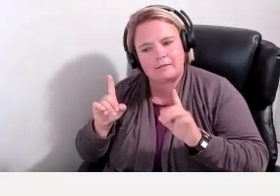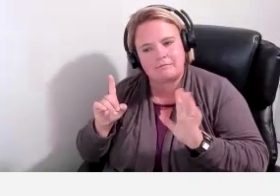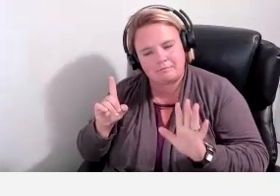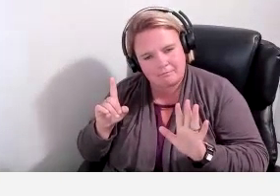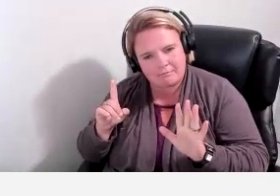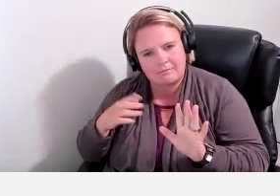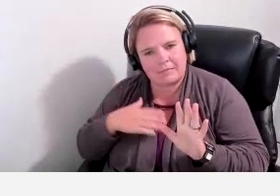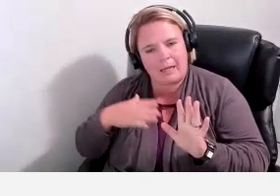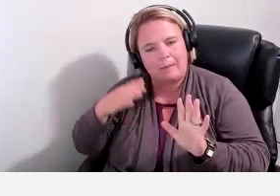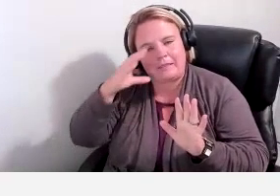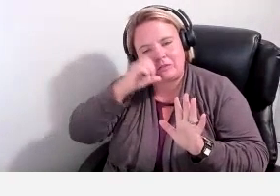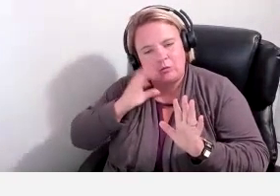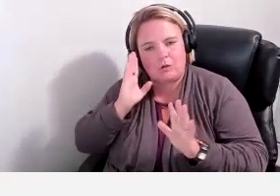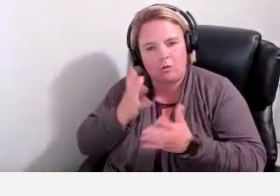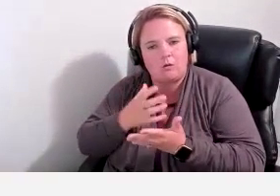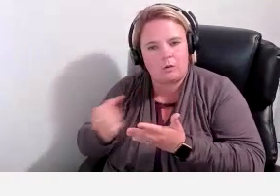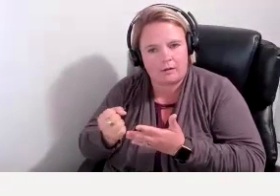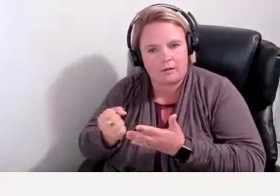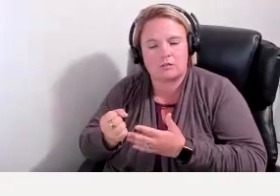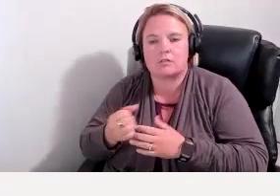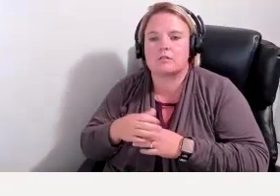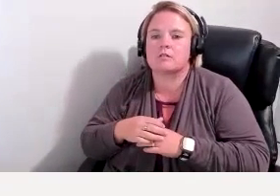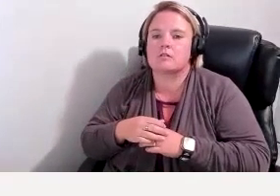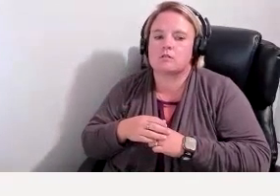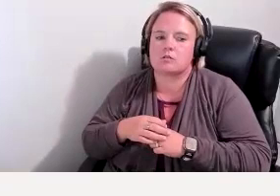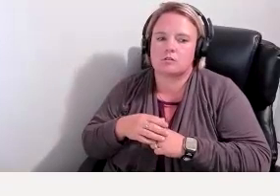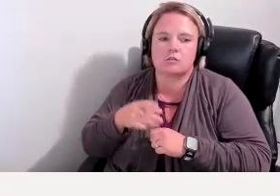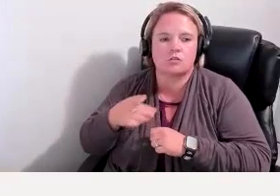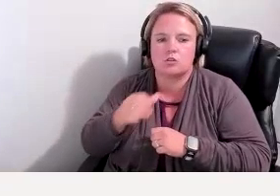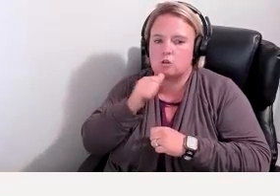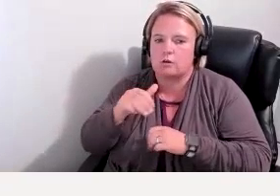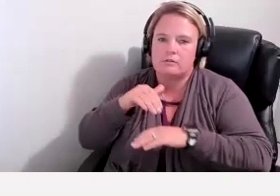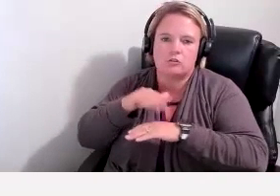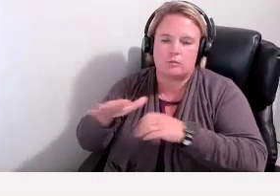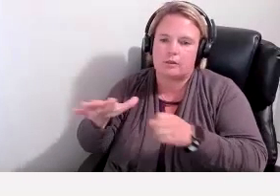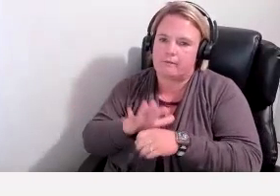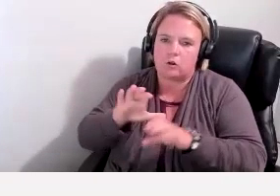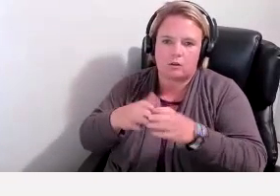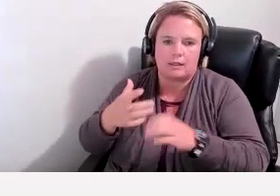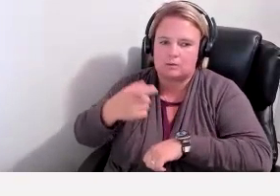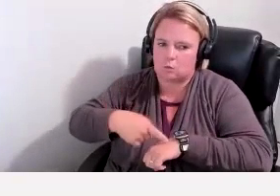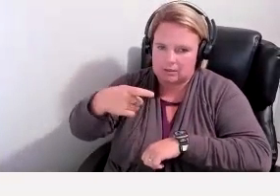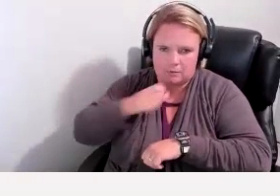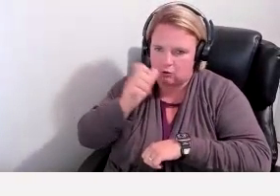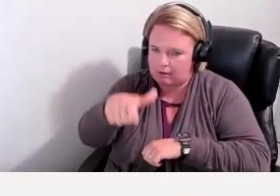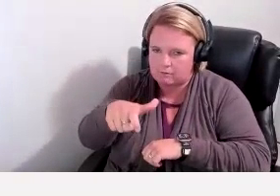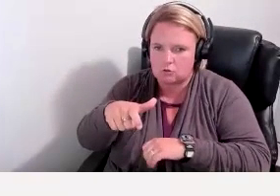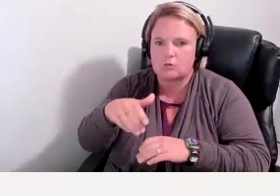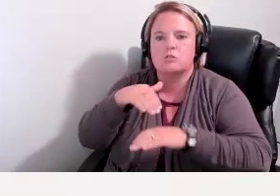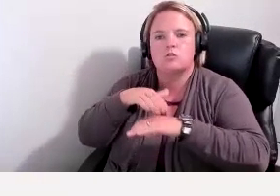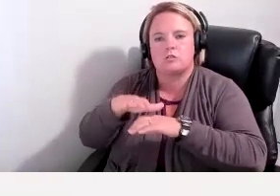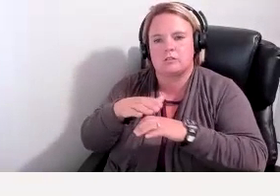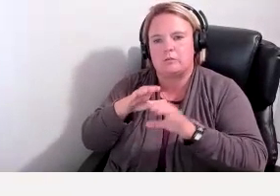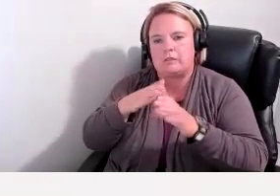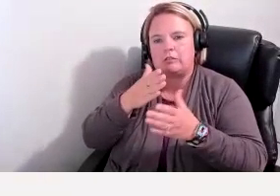expectation. So it means you don't have to submit your whole class at one time. You can submit it in